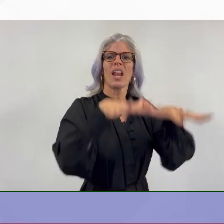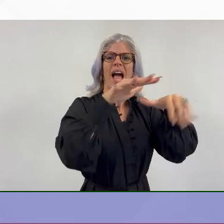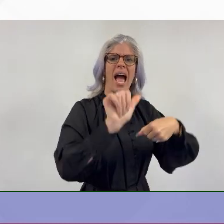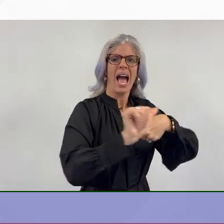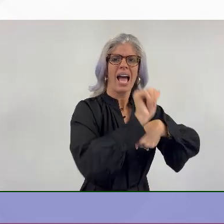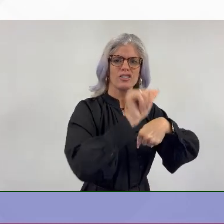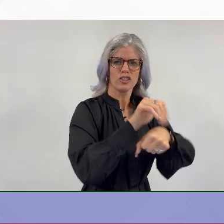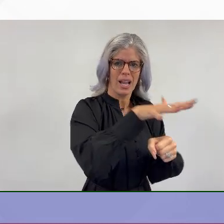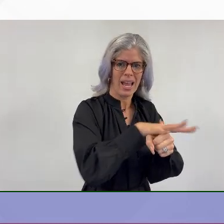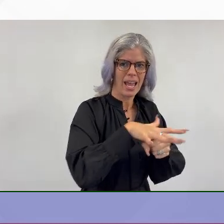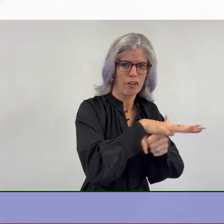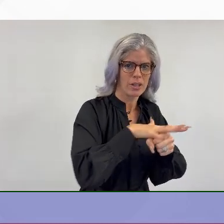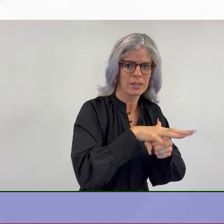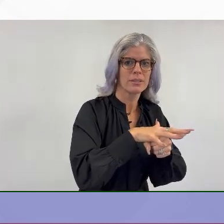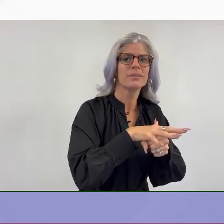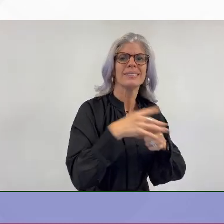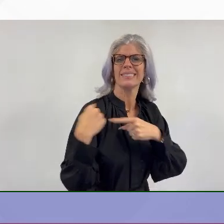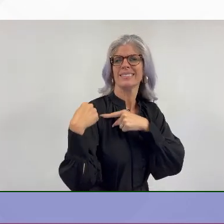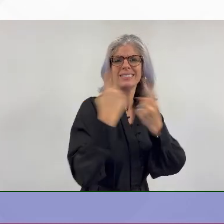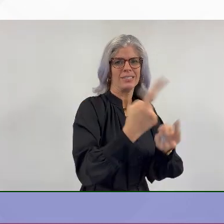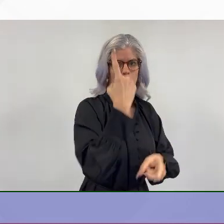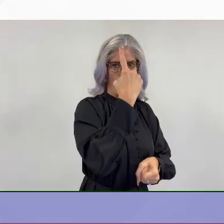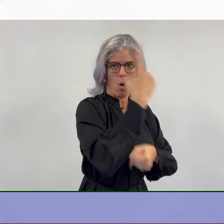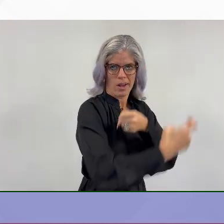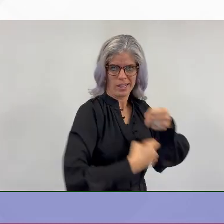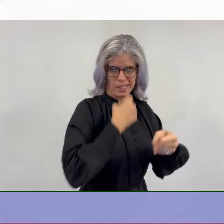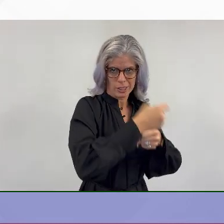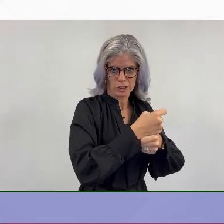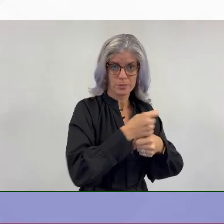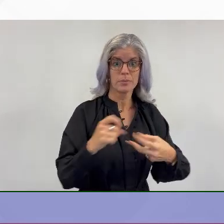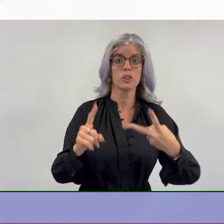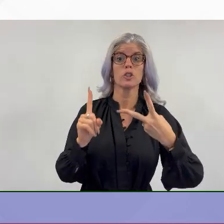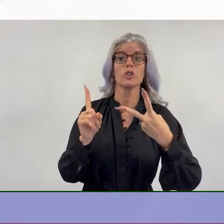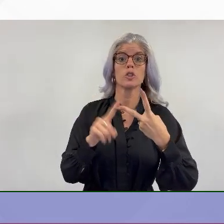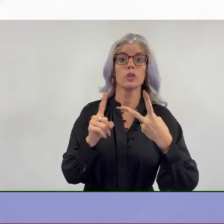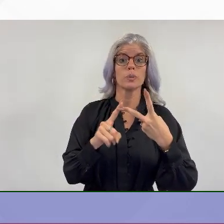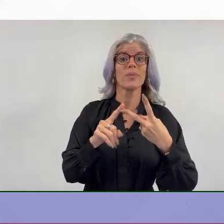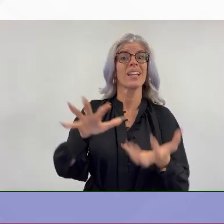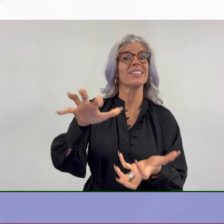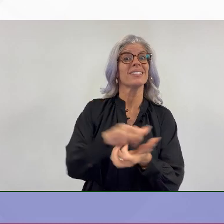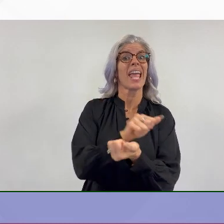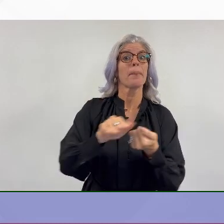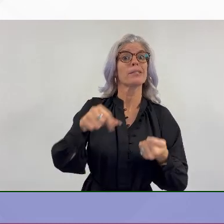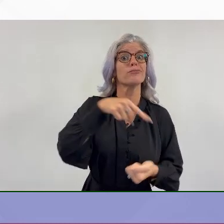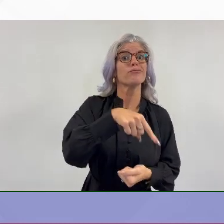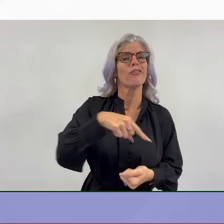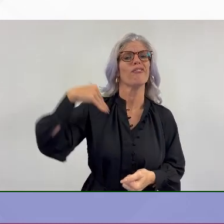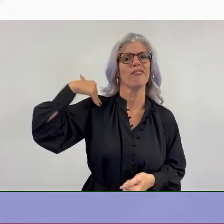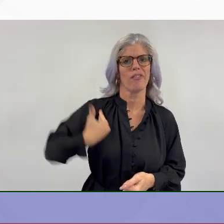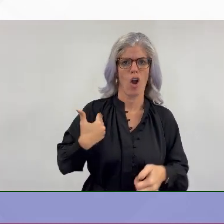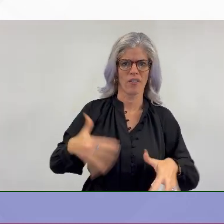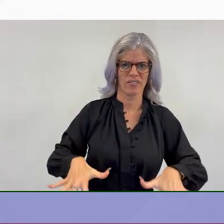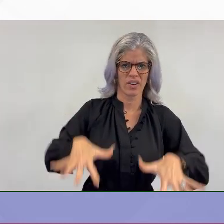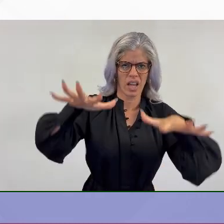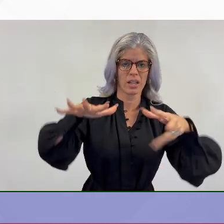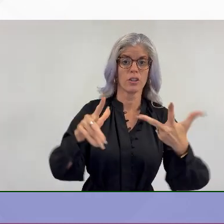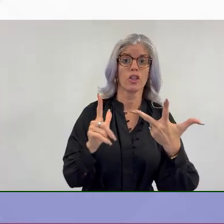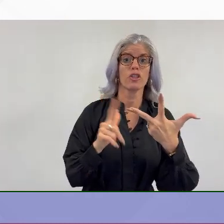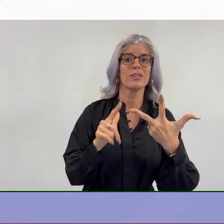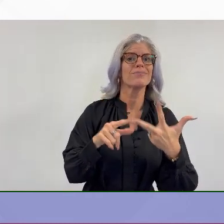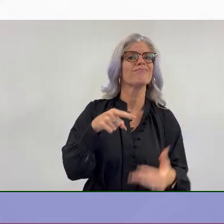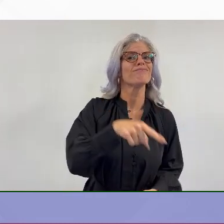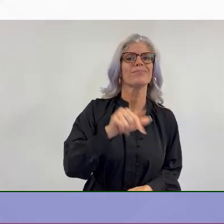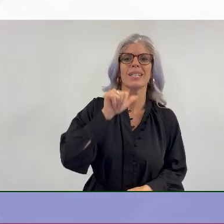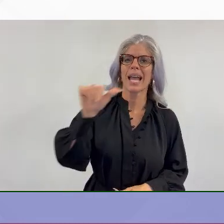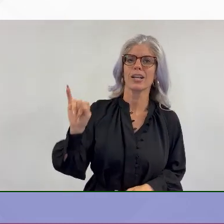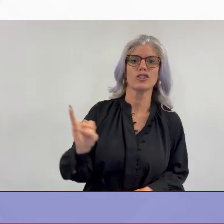FEMA reduces eligible project costs by the lesser of the maximum amount of insurance proceeds that could have been obtained from an